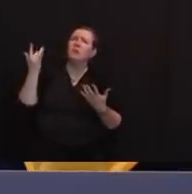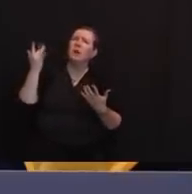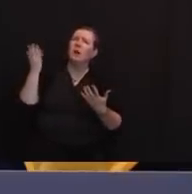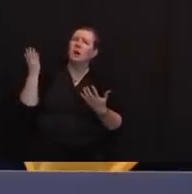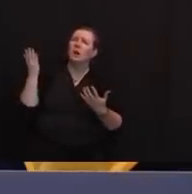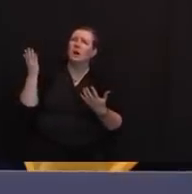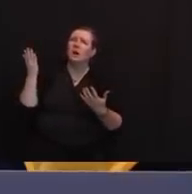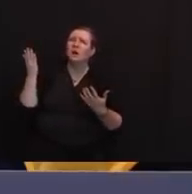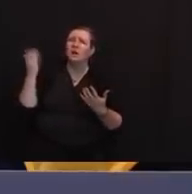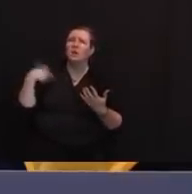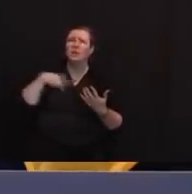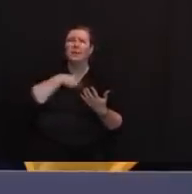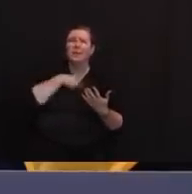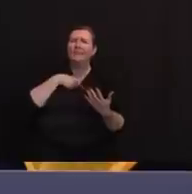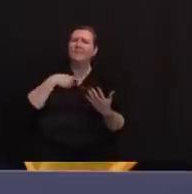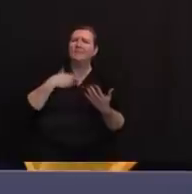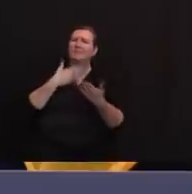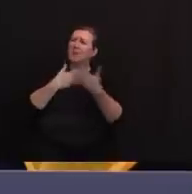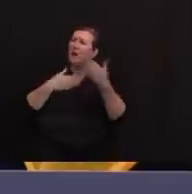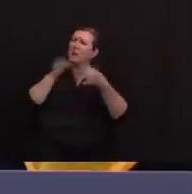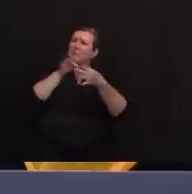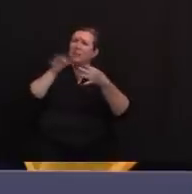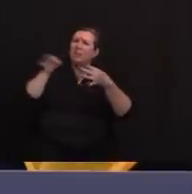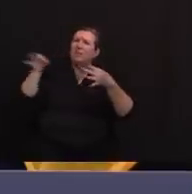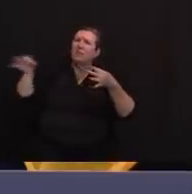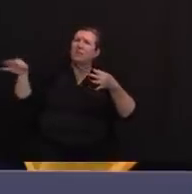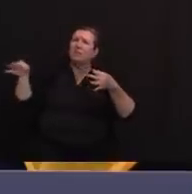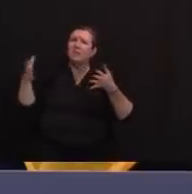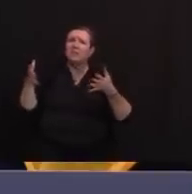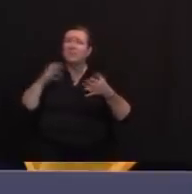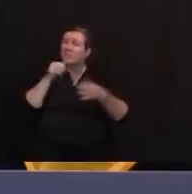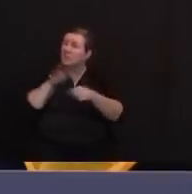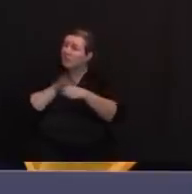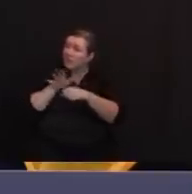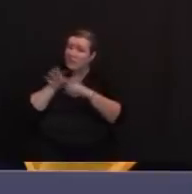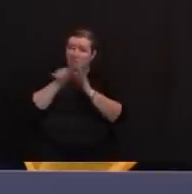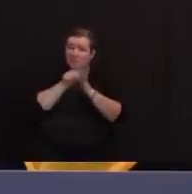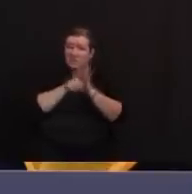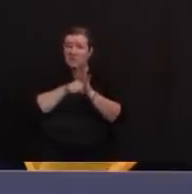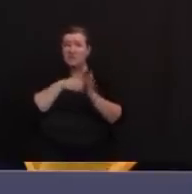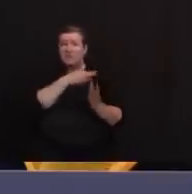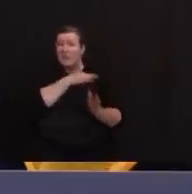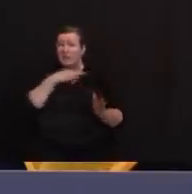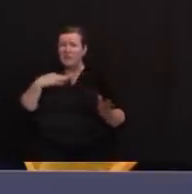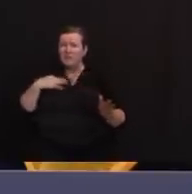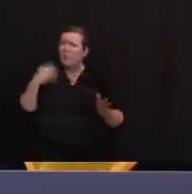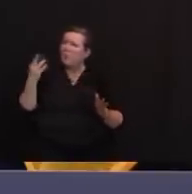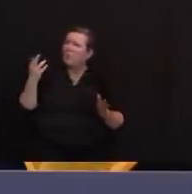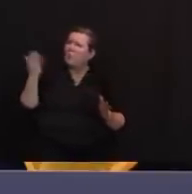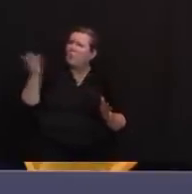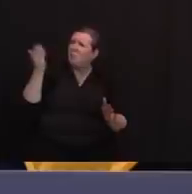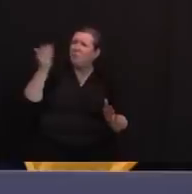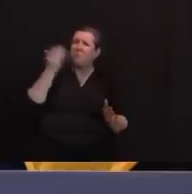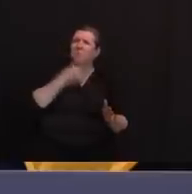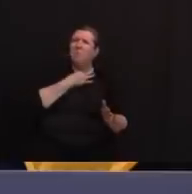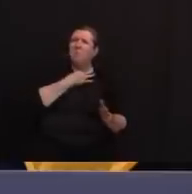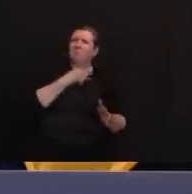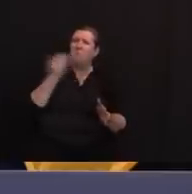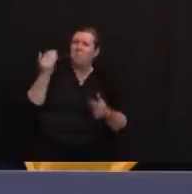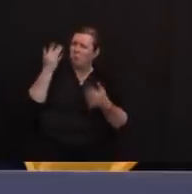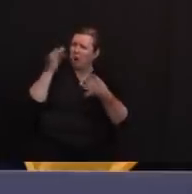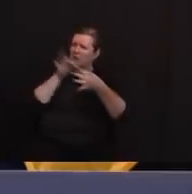Is it mostly just staffing, or am I missing other components? Thank you. Thanks, Dustin.